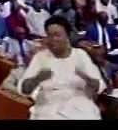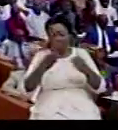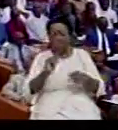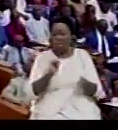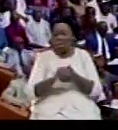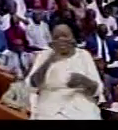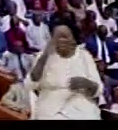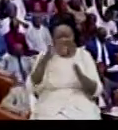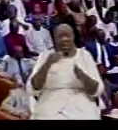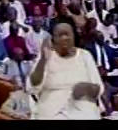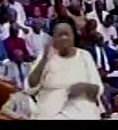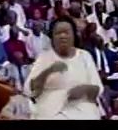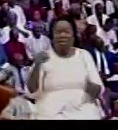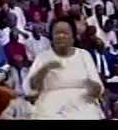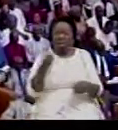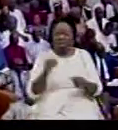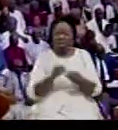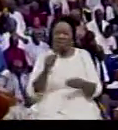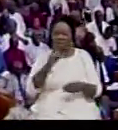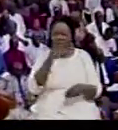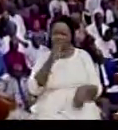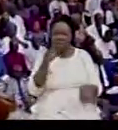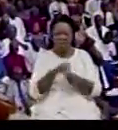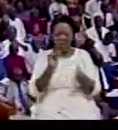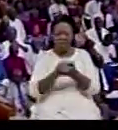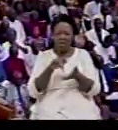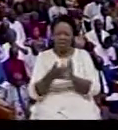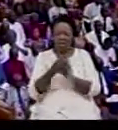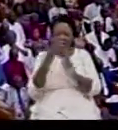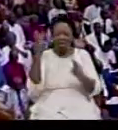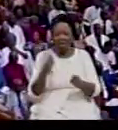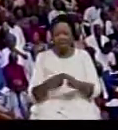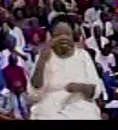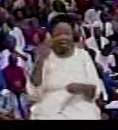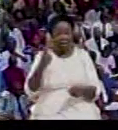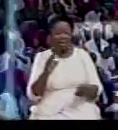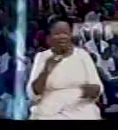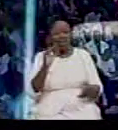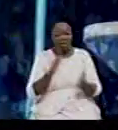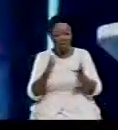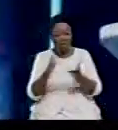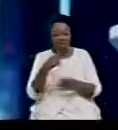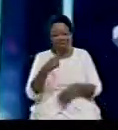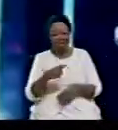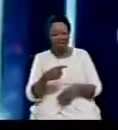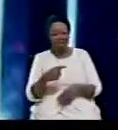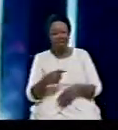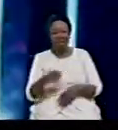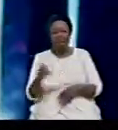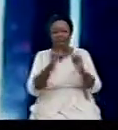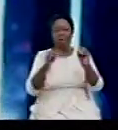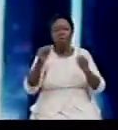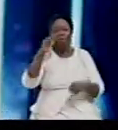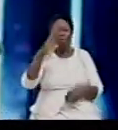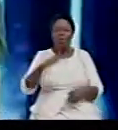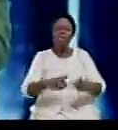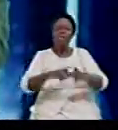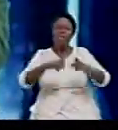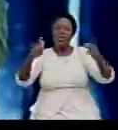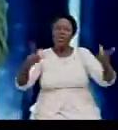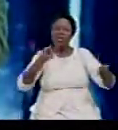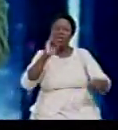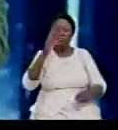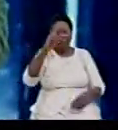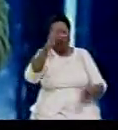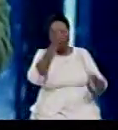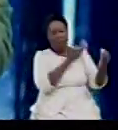in Jesus' name. You see, Jesus said, O woman, great is thy faith. Be it